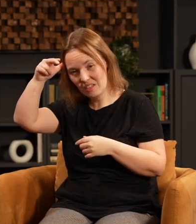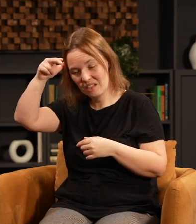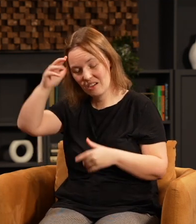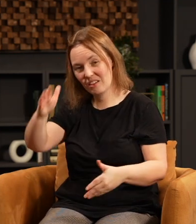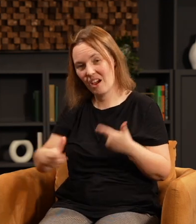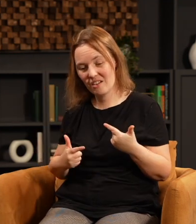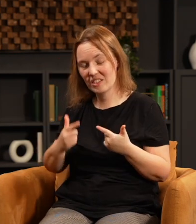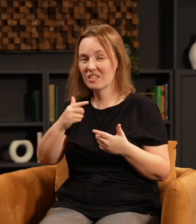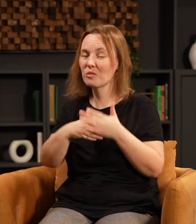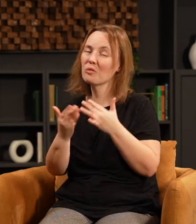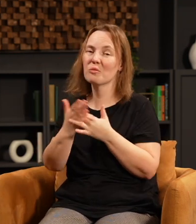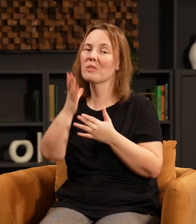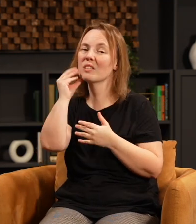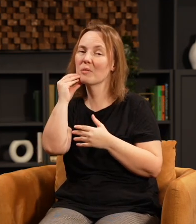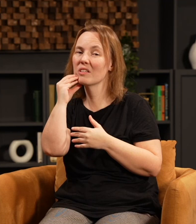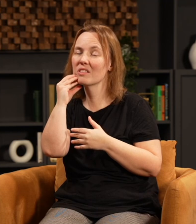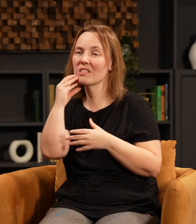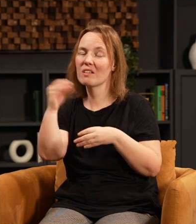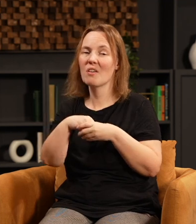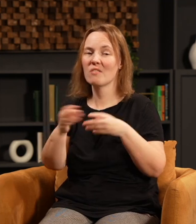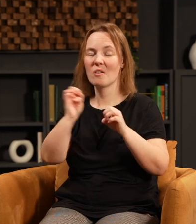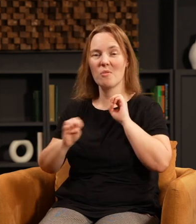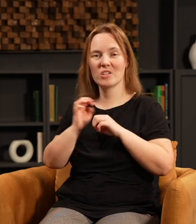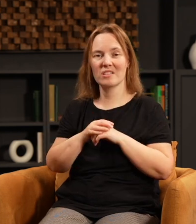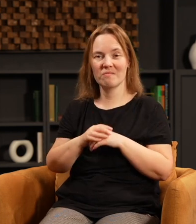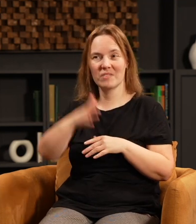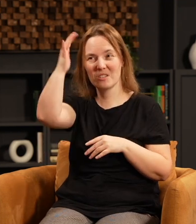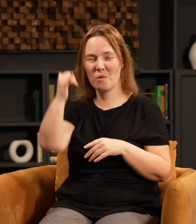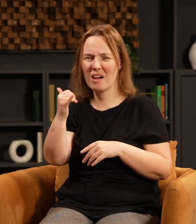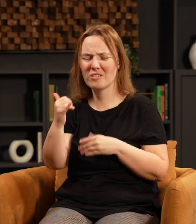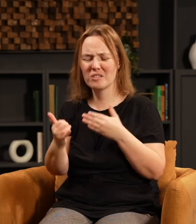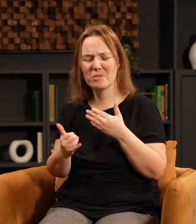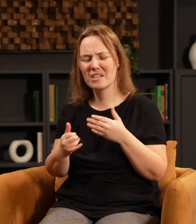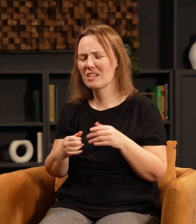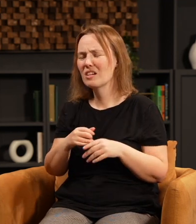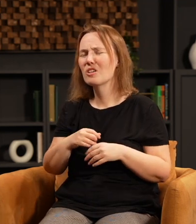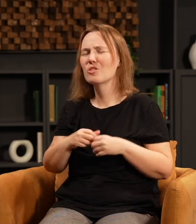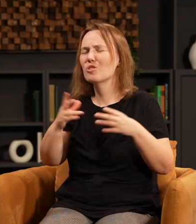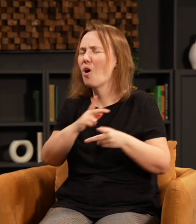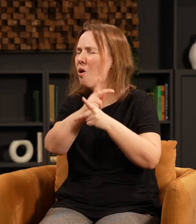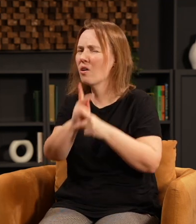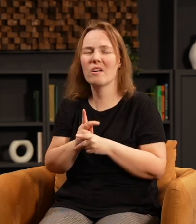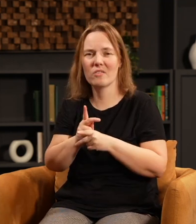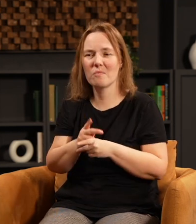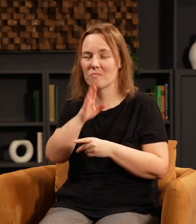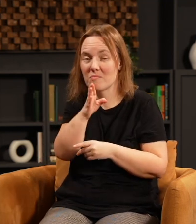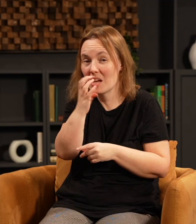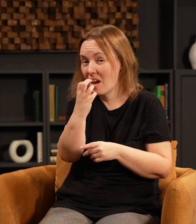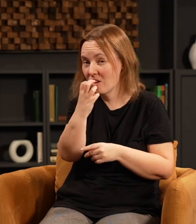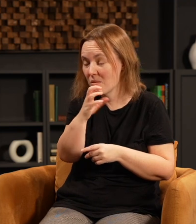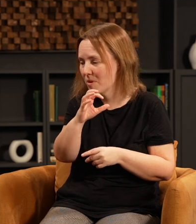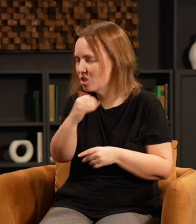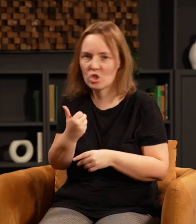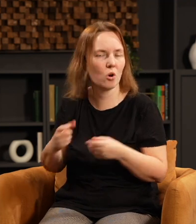experiences that involve our emotions. That's why you have to be so careful. The scripture says, be angry, but don't sin. There's nothing wrong with